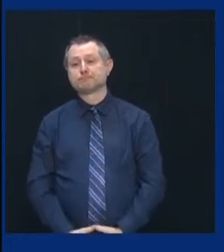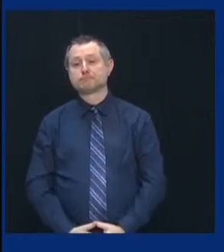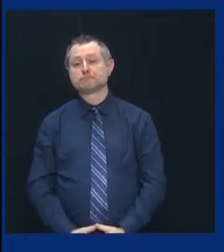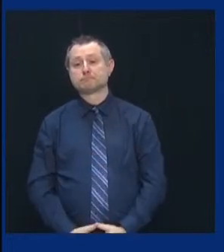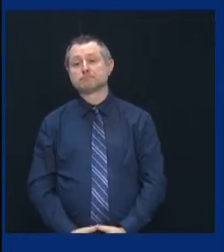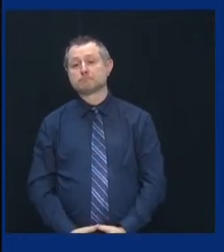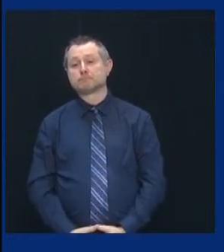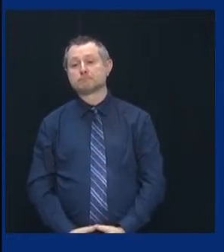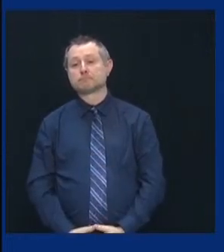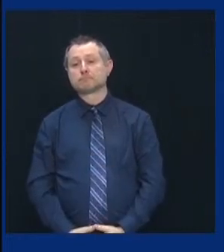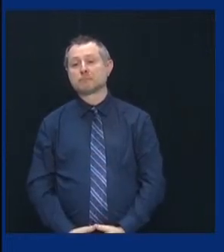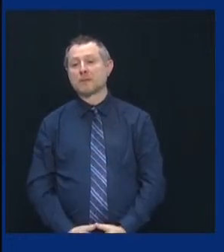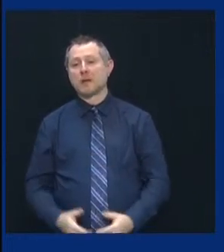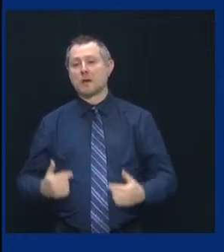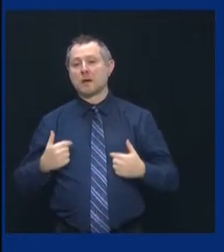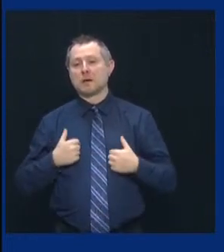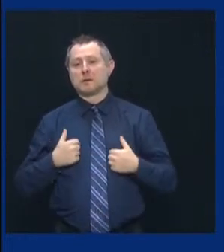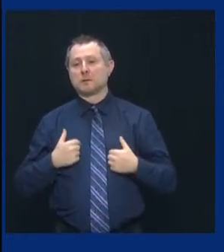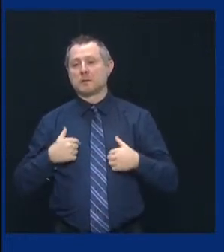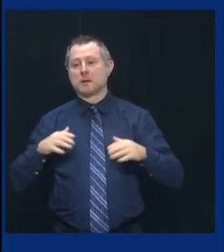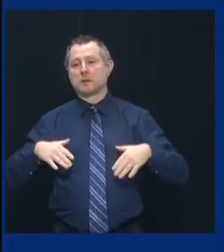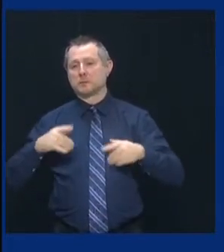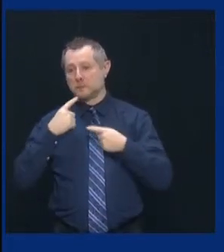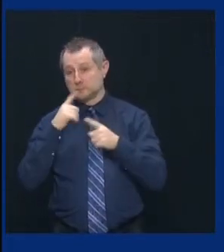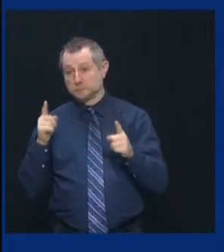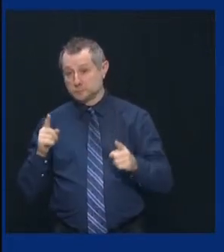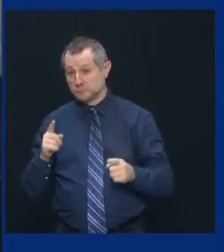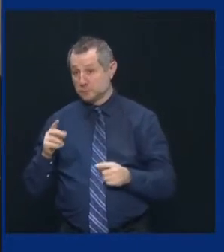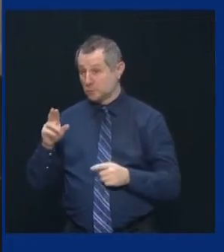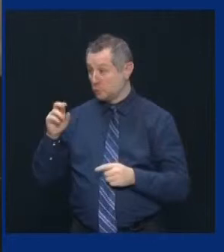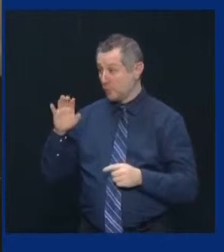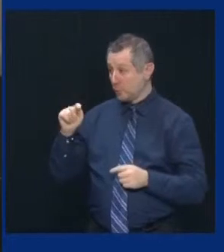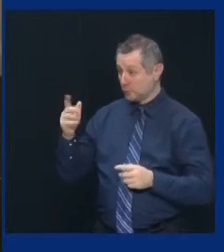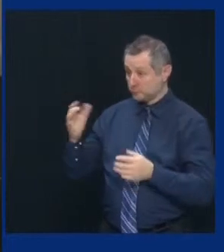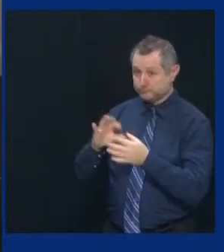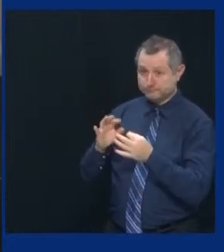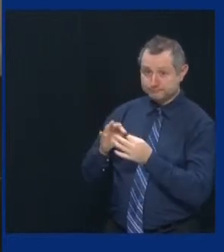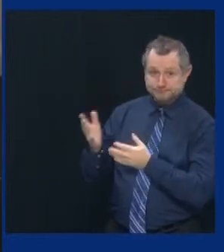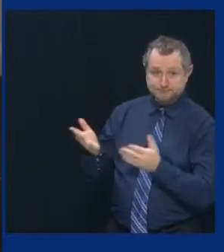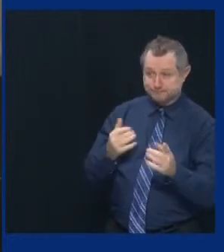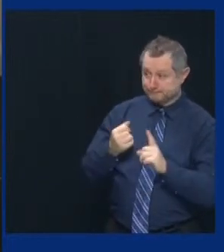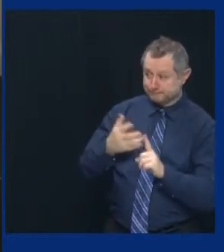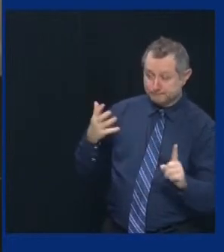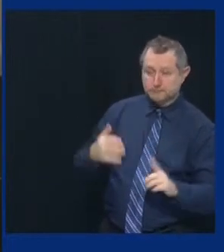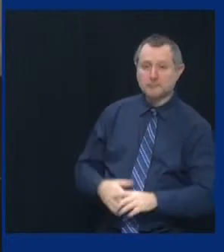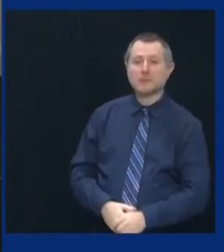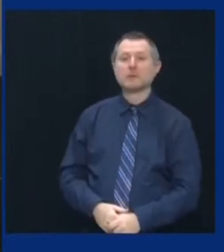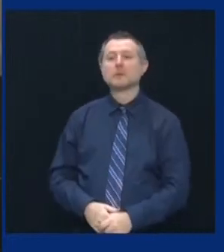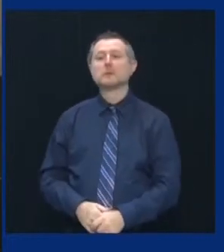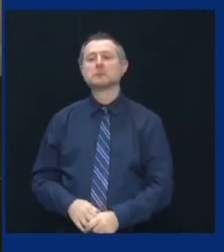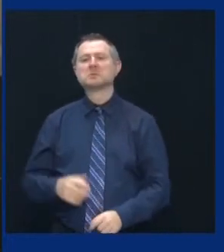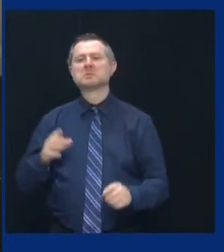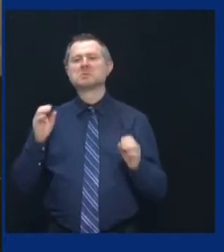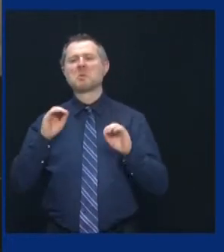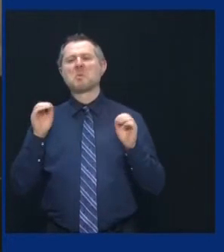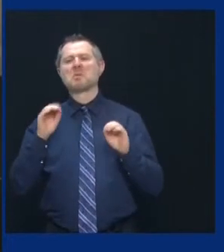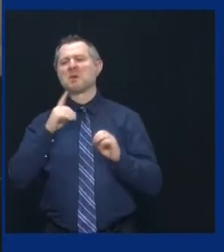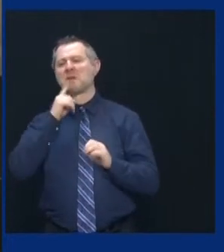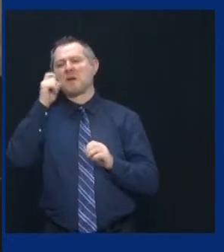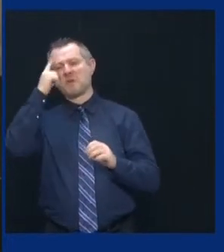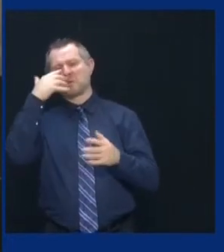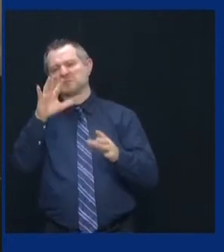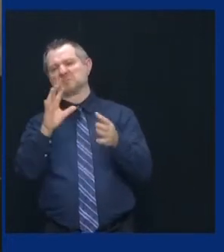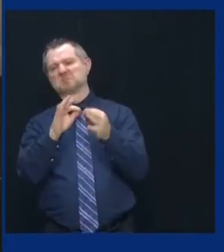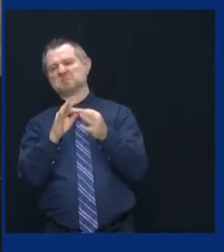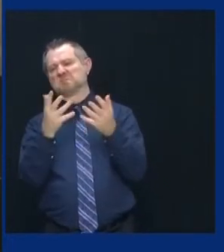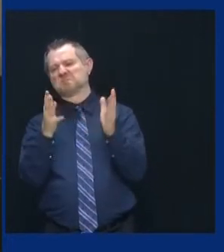And it's premature for that, but let me ask Robert if he has any additional information. No, as the governor pointed out,